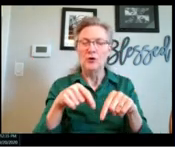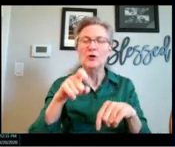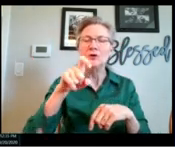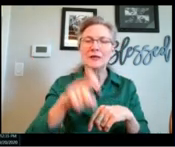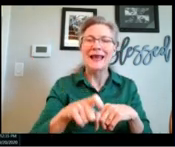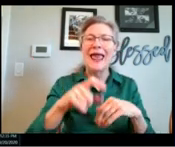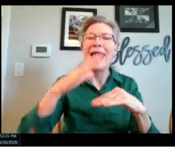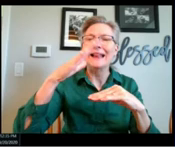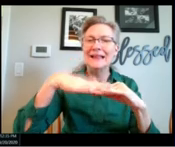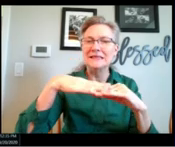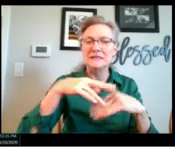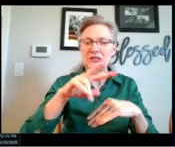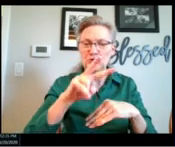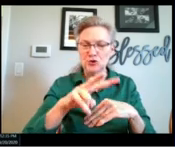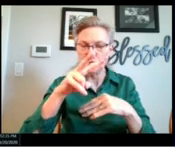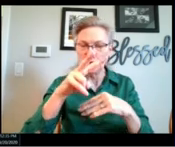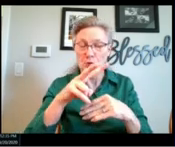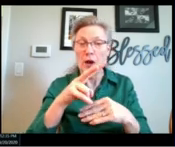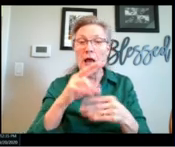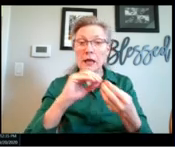length or the width